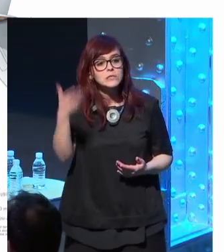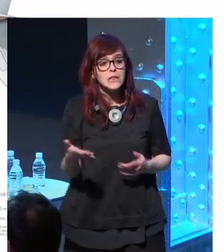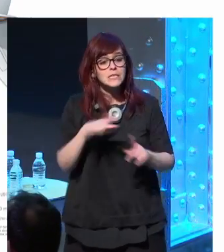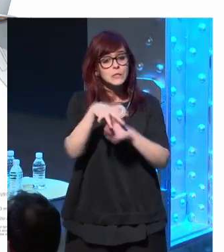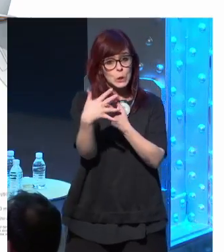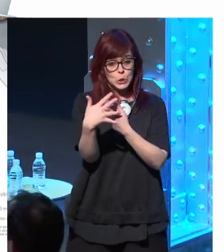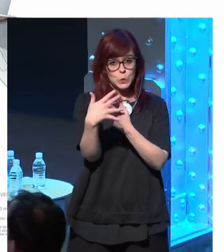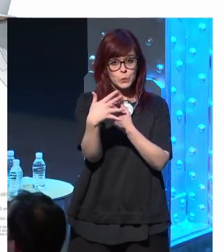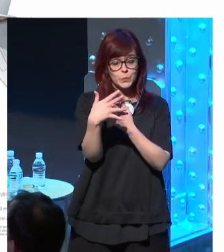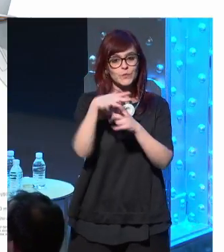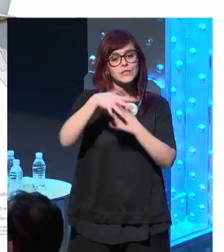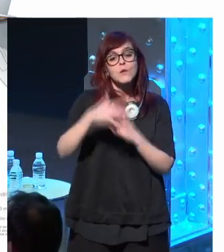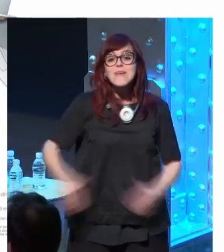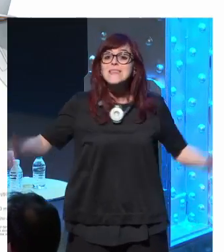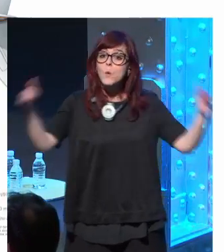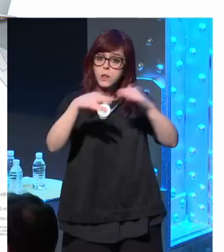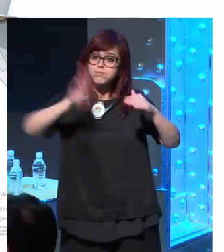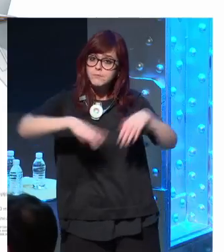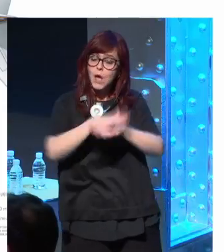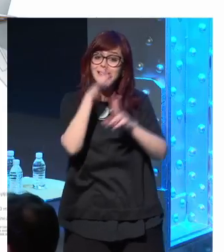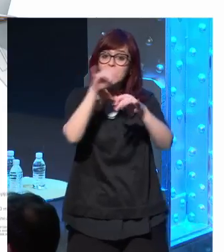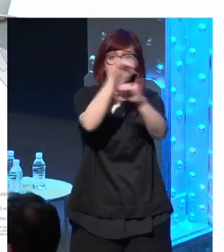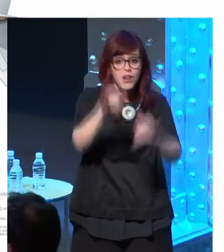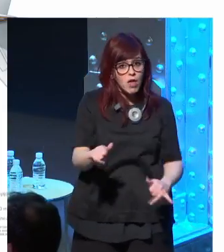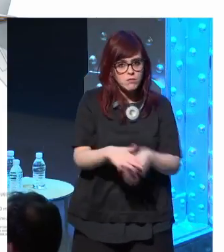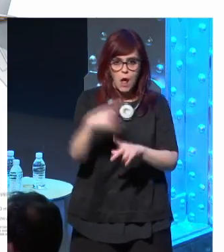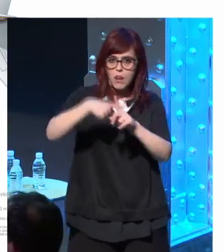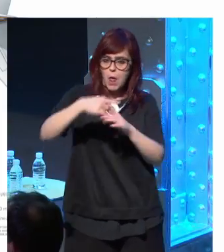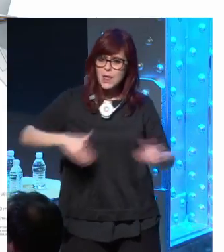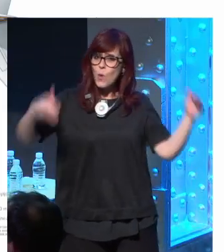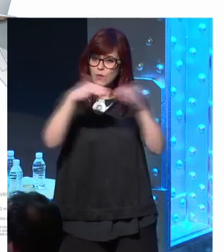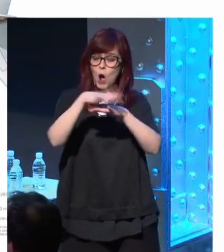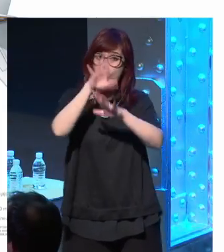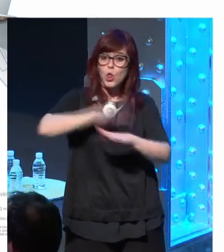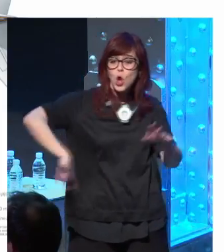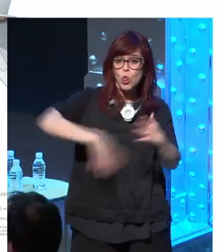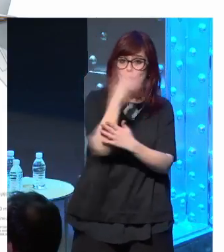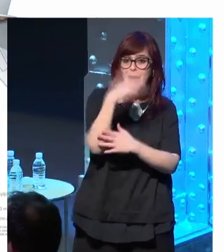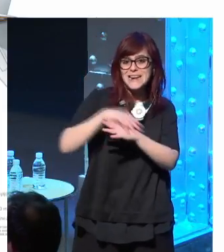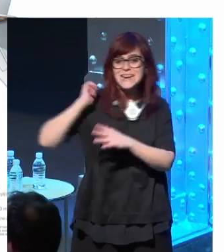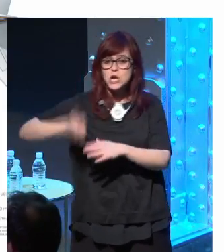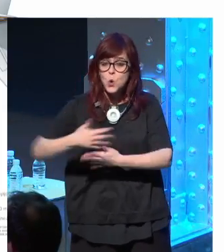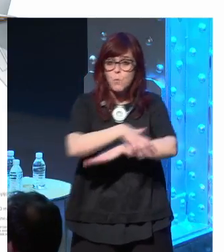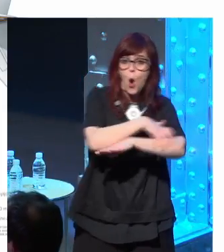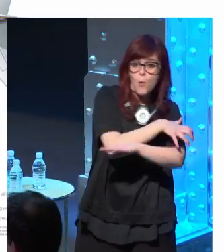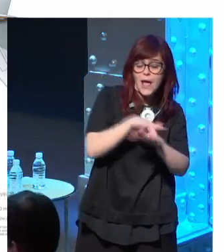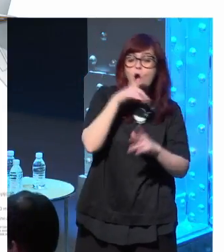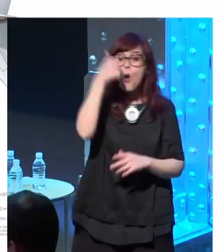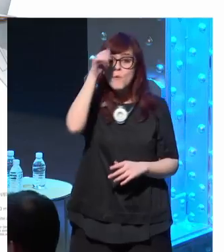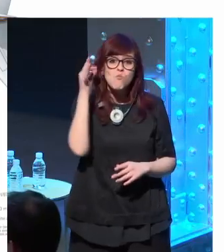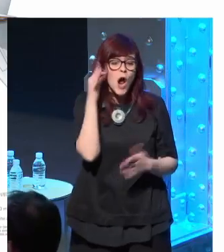happiness. And there is a large level of equality in the Nordic countries, between rich and poor, between men and women. We haven't